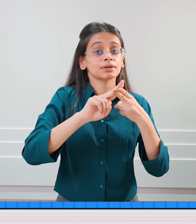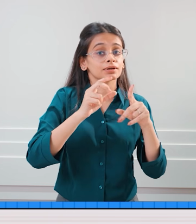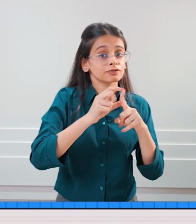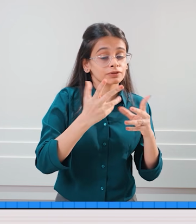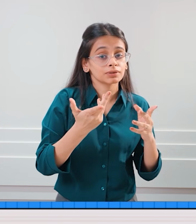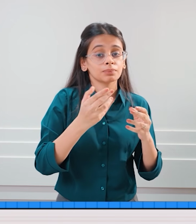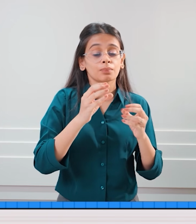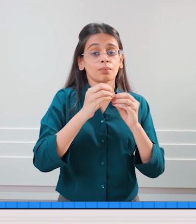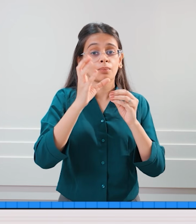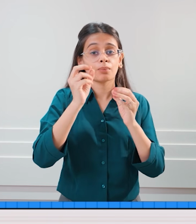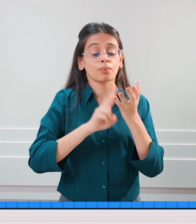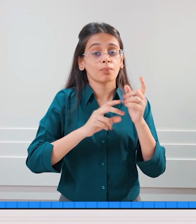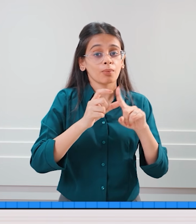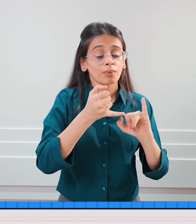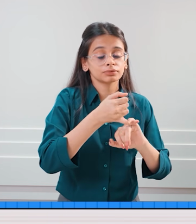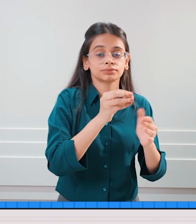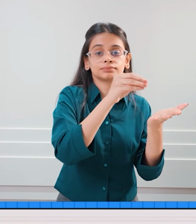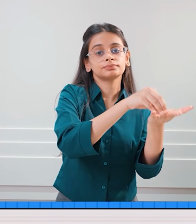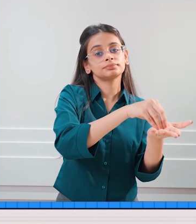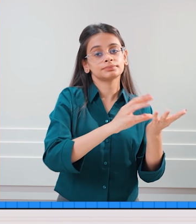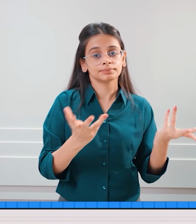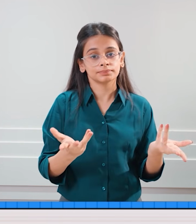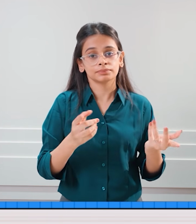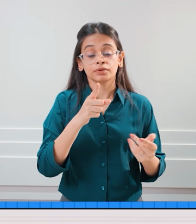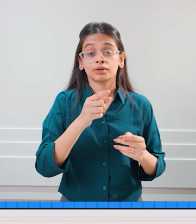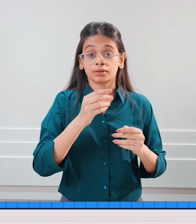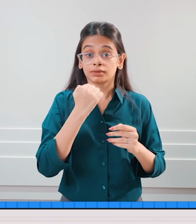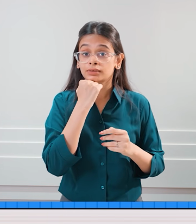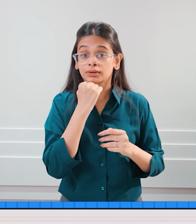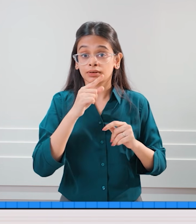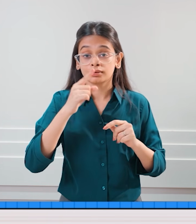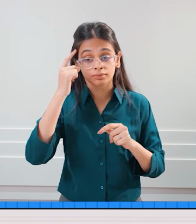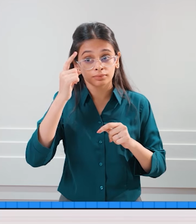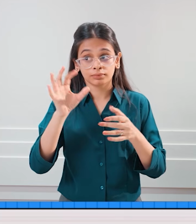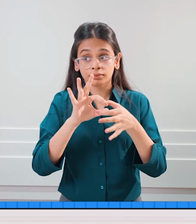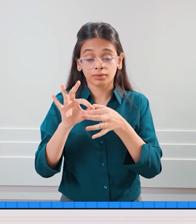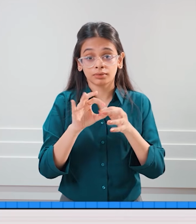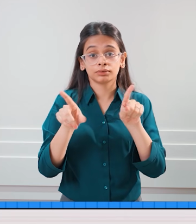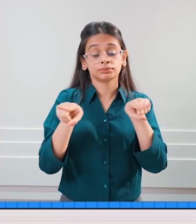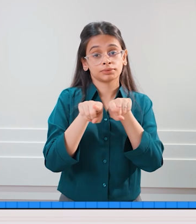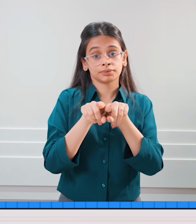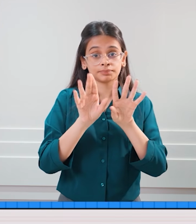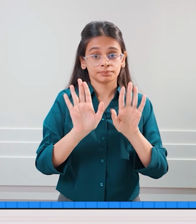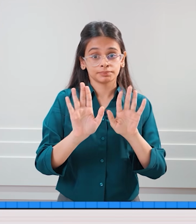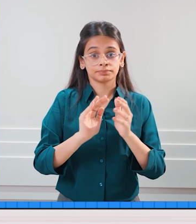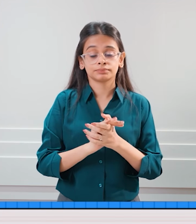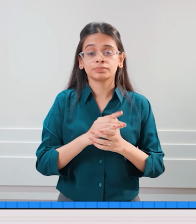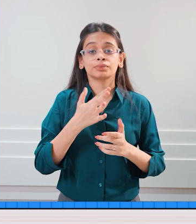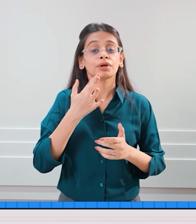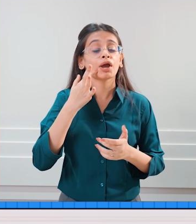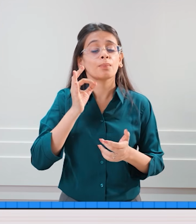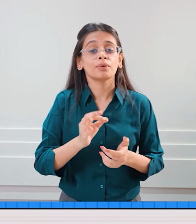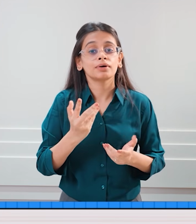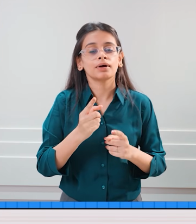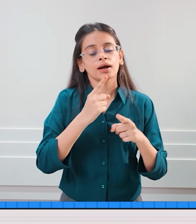funds. Which configuration to opt for really depends on your age and risk tolerance. But the key here is to ensure that there is asset